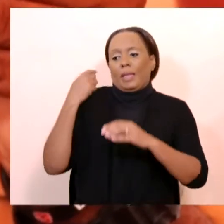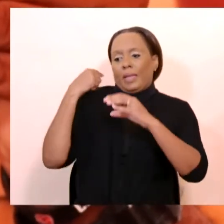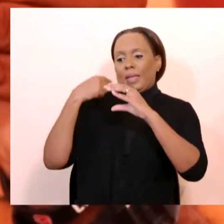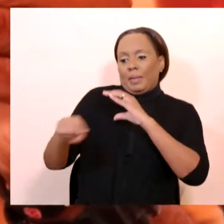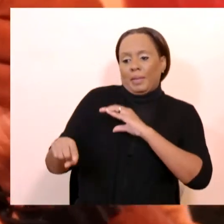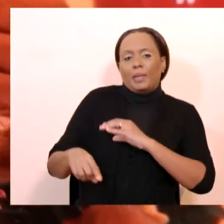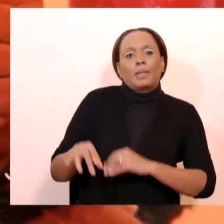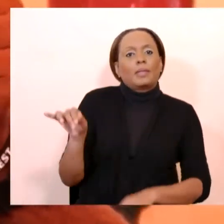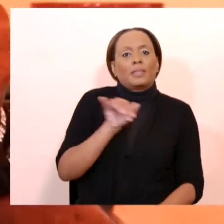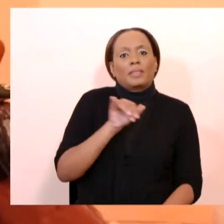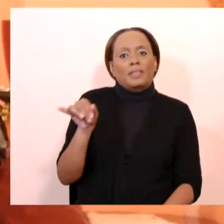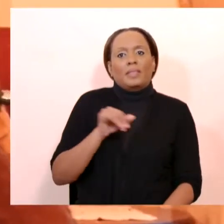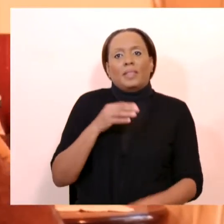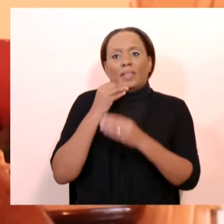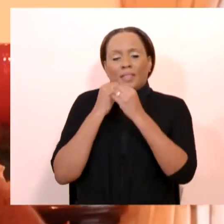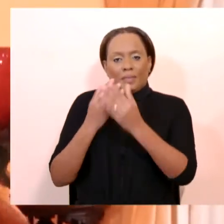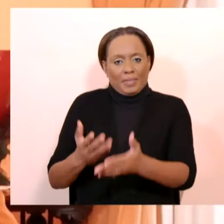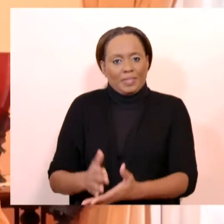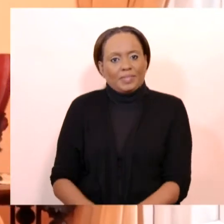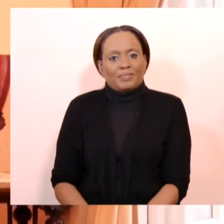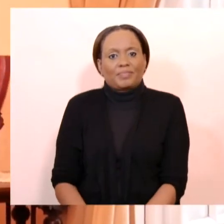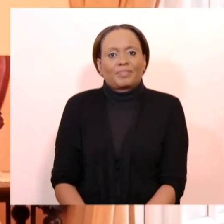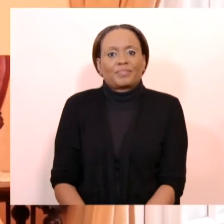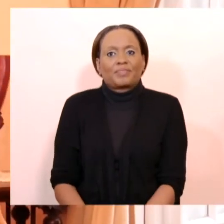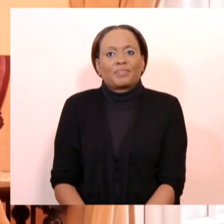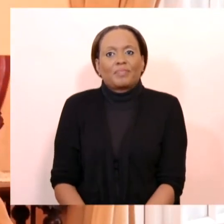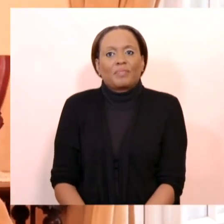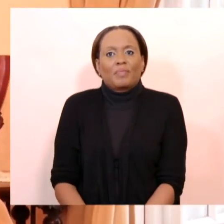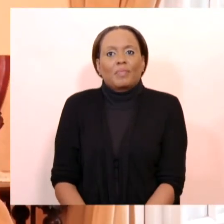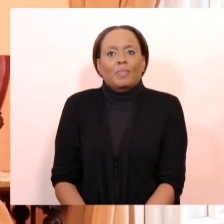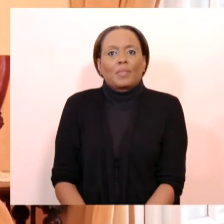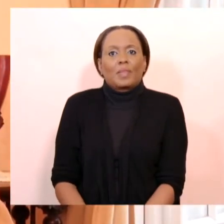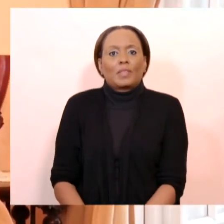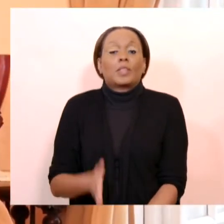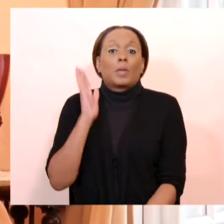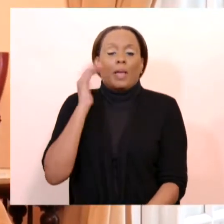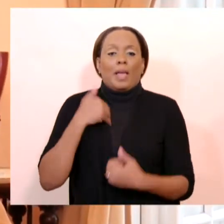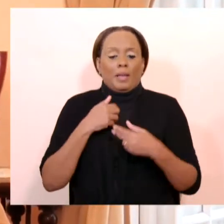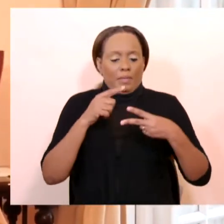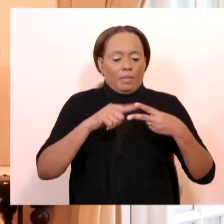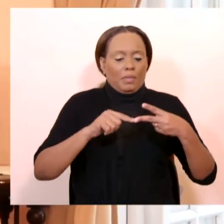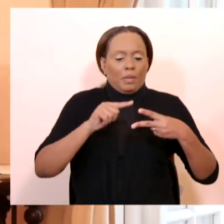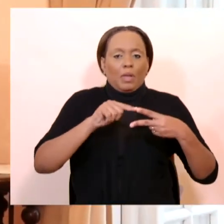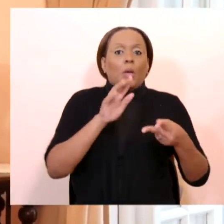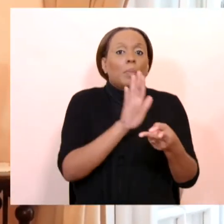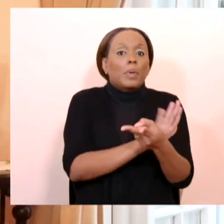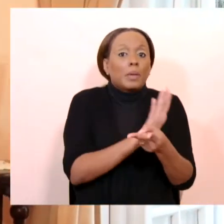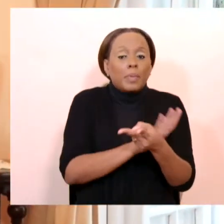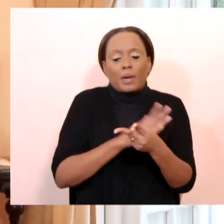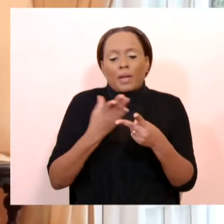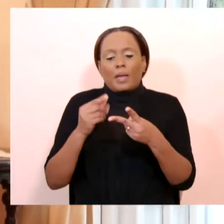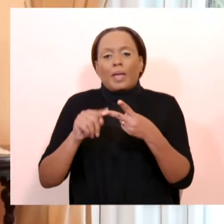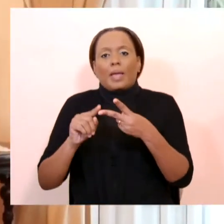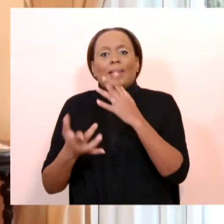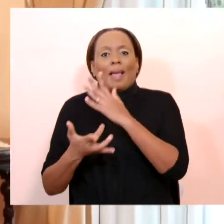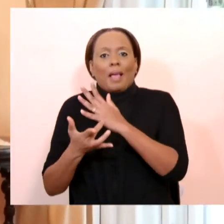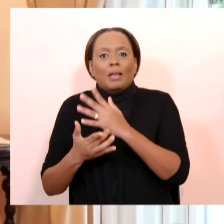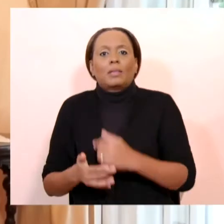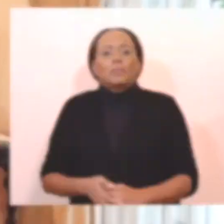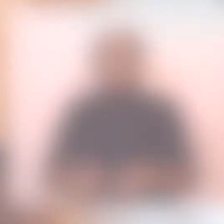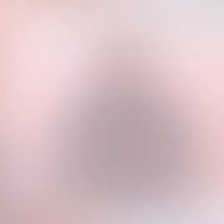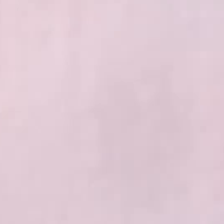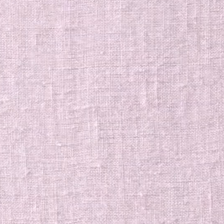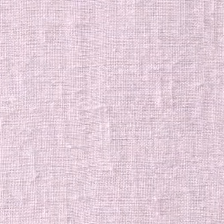same information. It also has your return date when you should come back in 4 weeks' time to receive your second